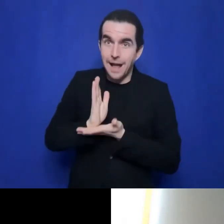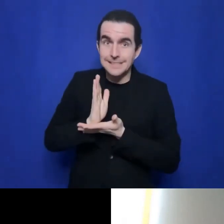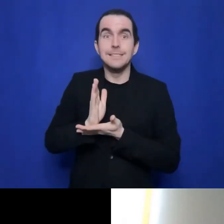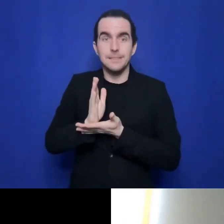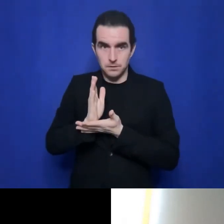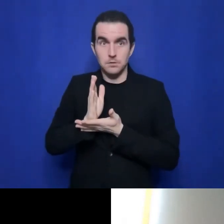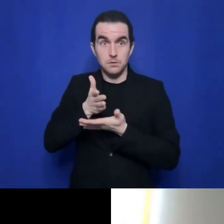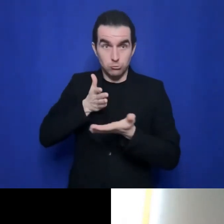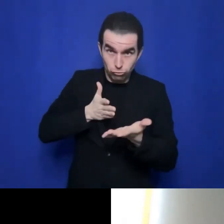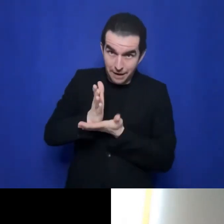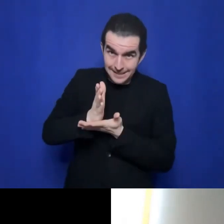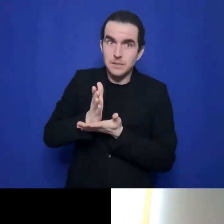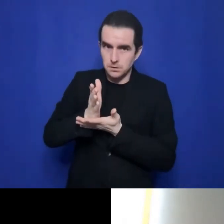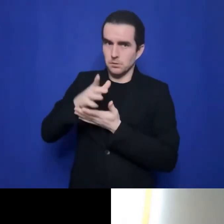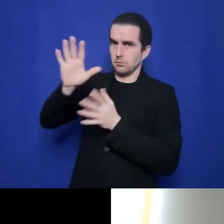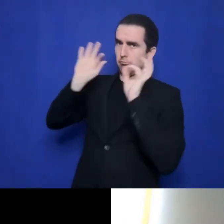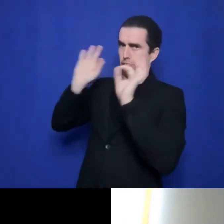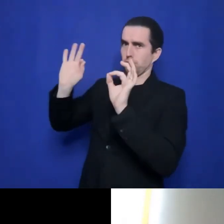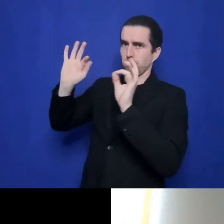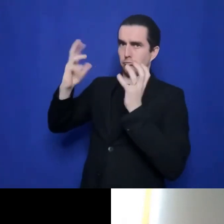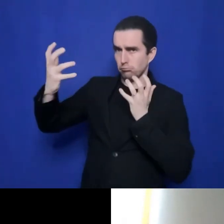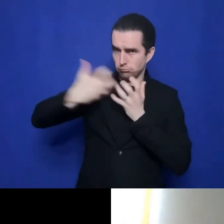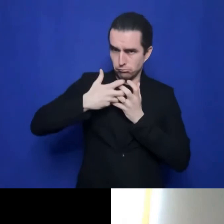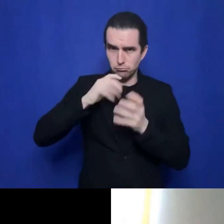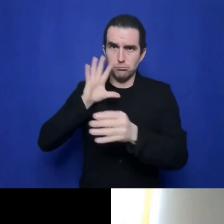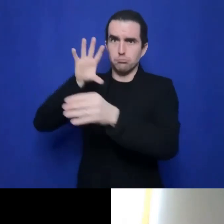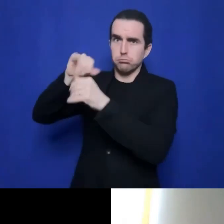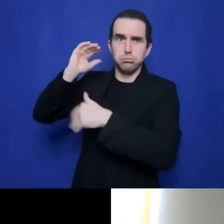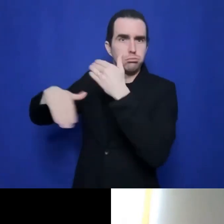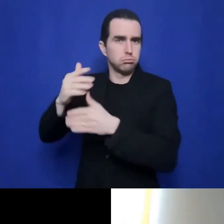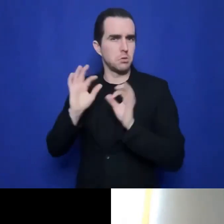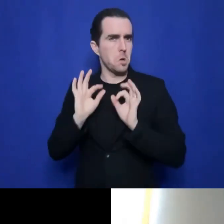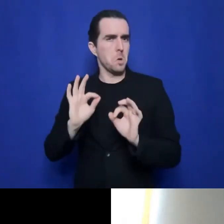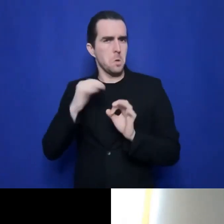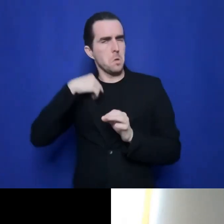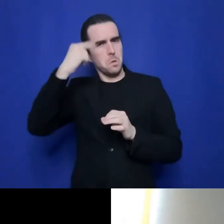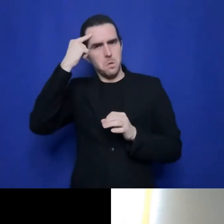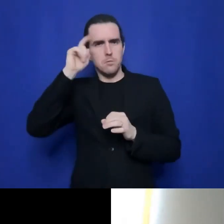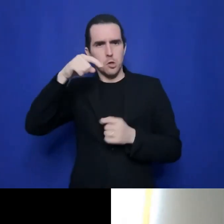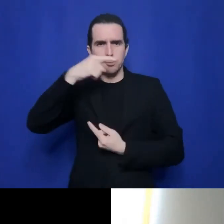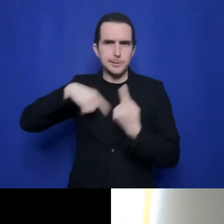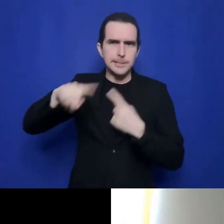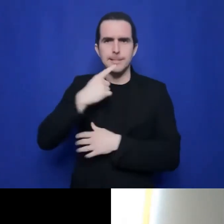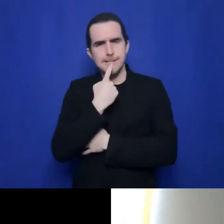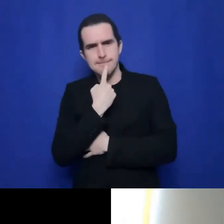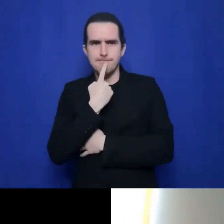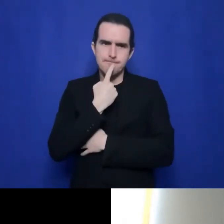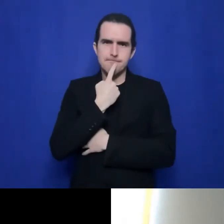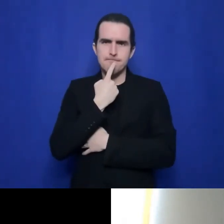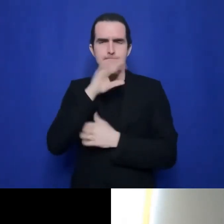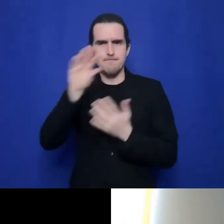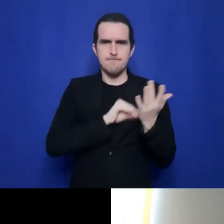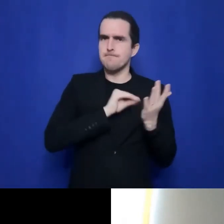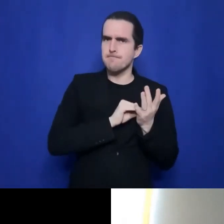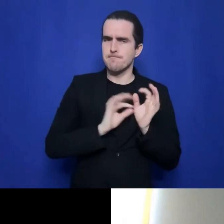is something that we need to take into account. We are accessibility is not a favor for us. Accessibility is a precondition if